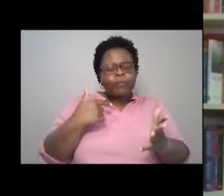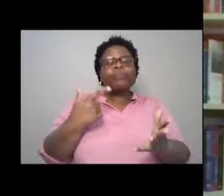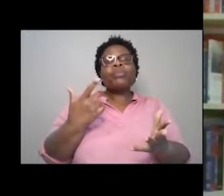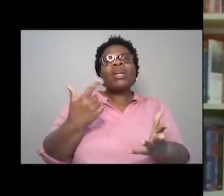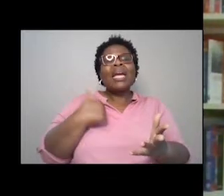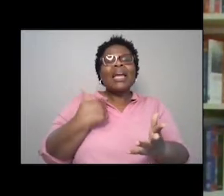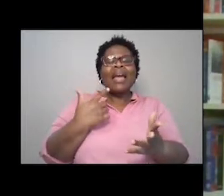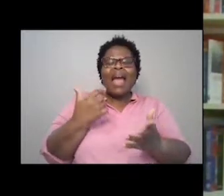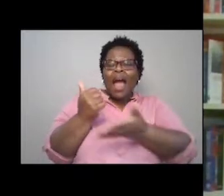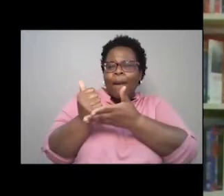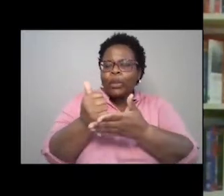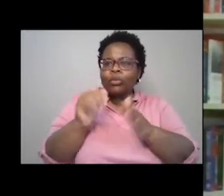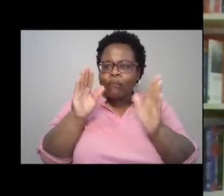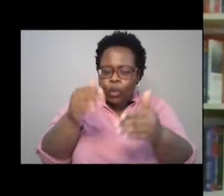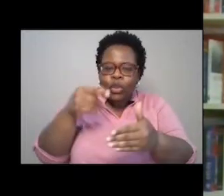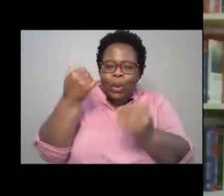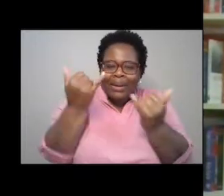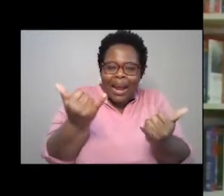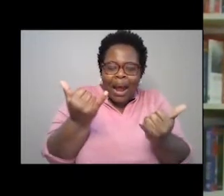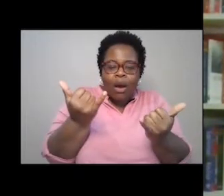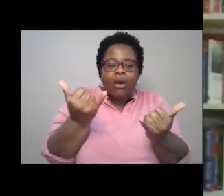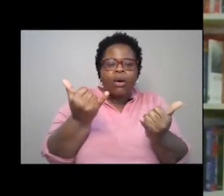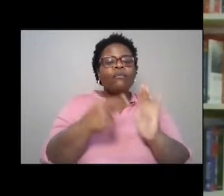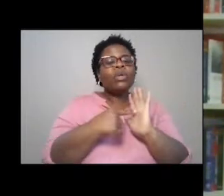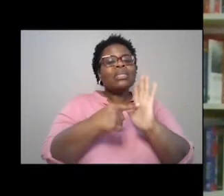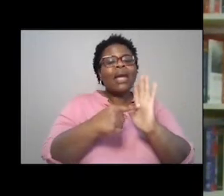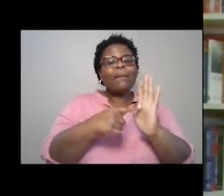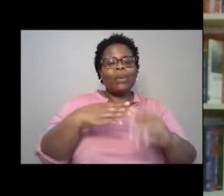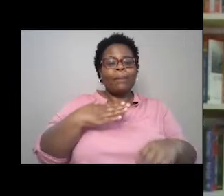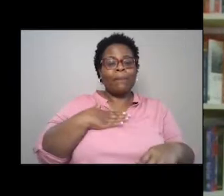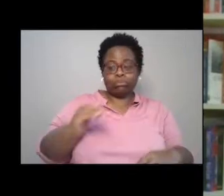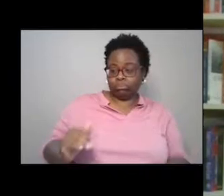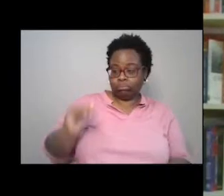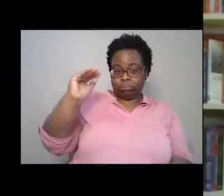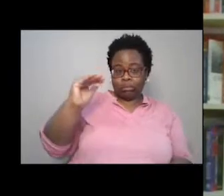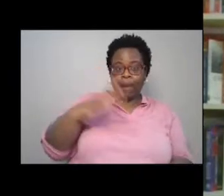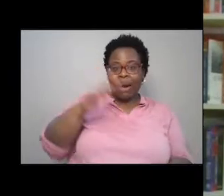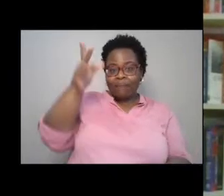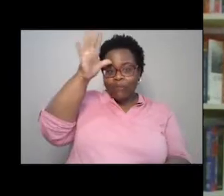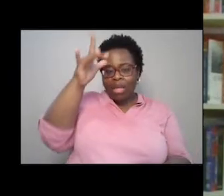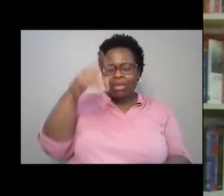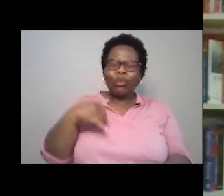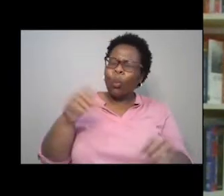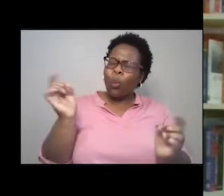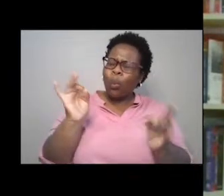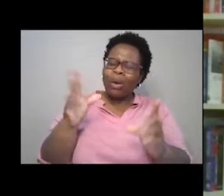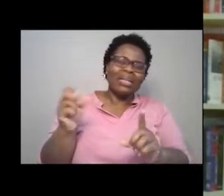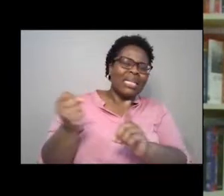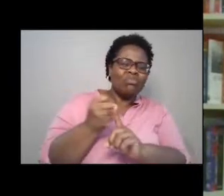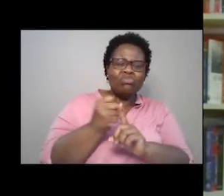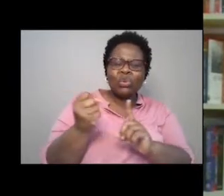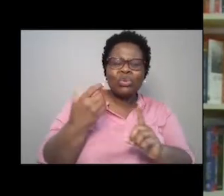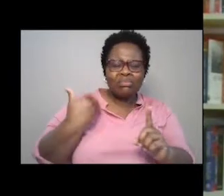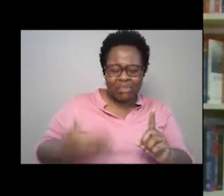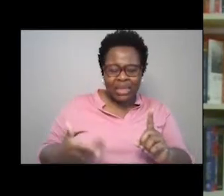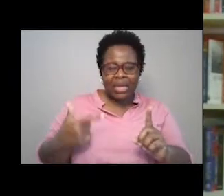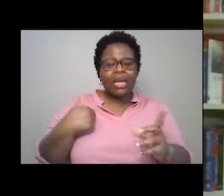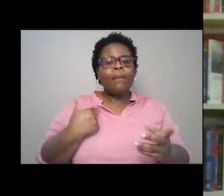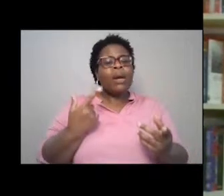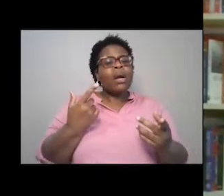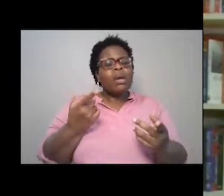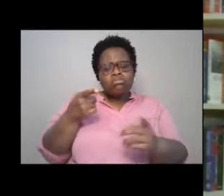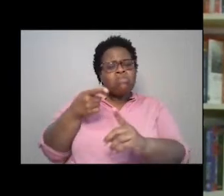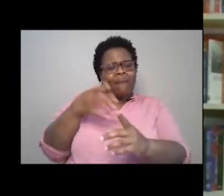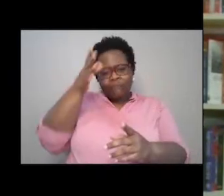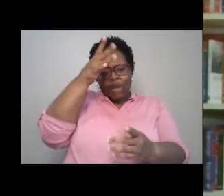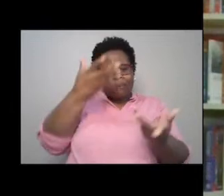was very severely abused by my father when I was growing up. And even after he had died, I had this terrible fear that he was